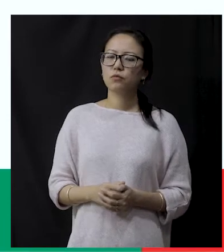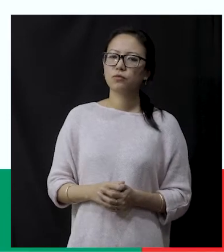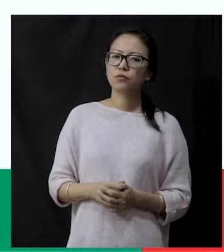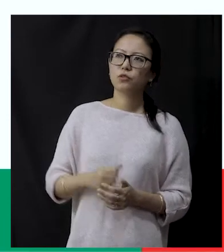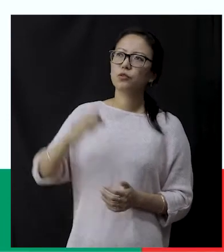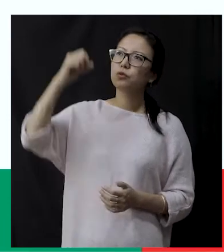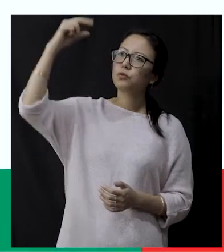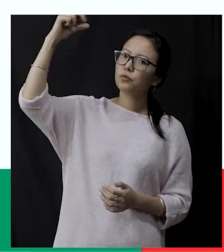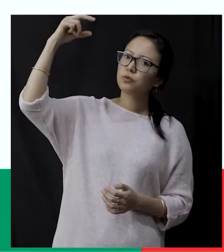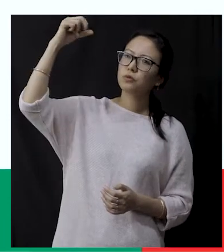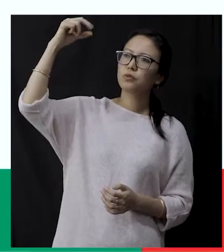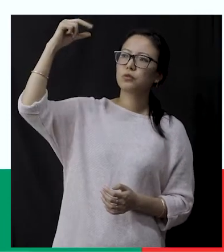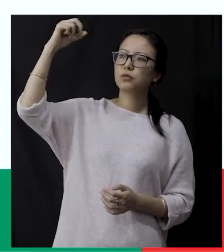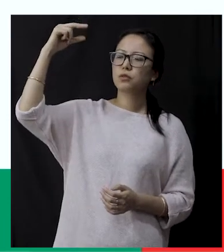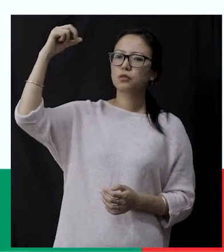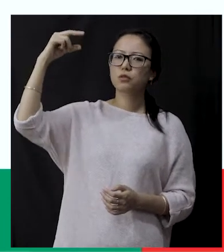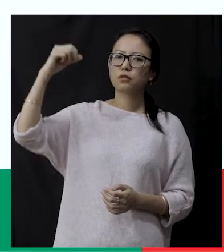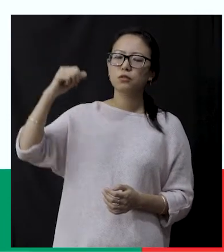Twinkling,